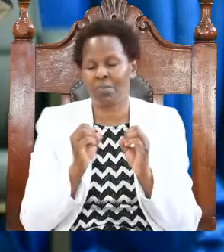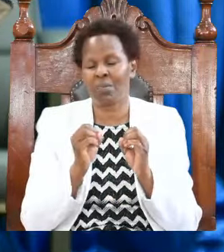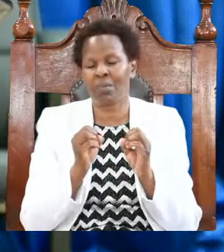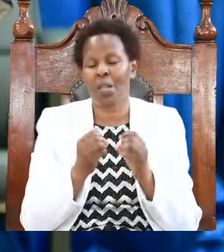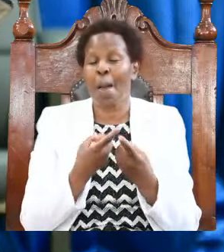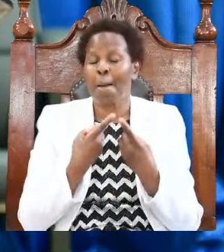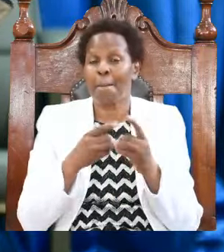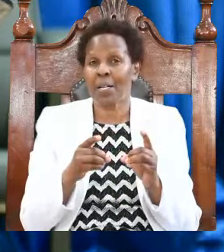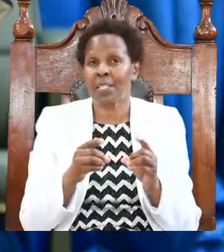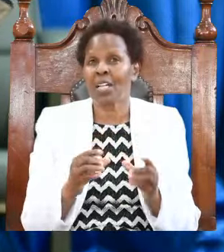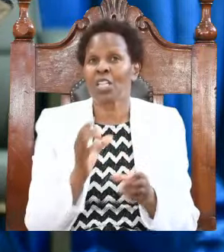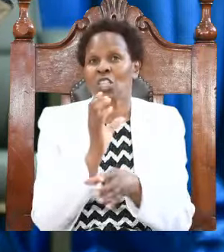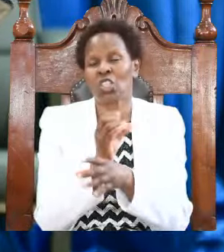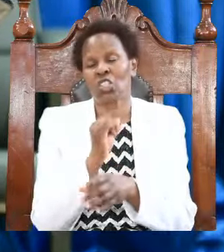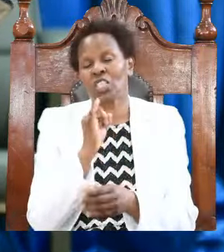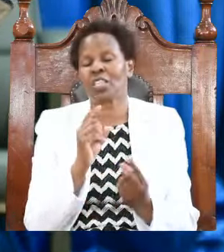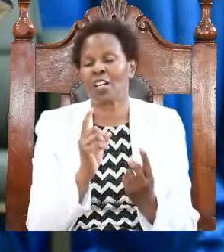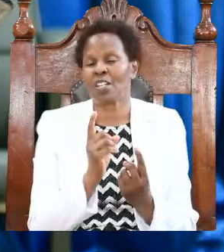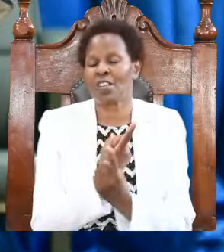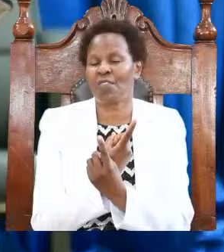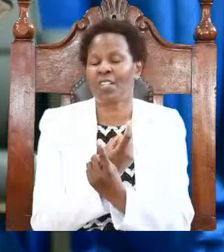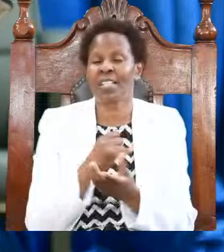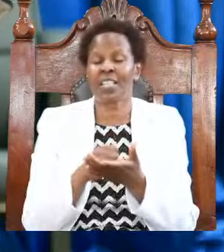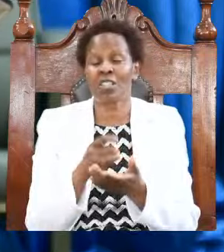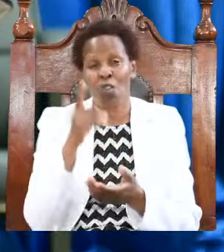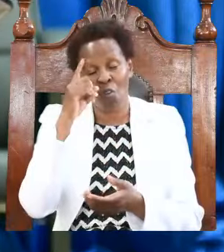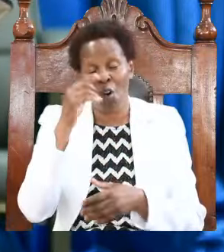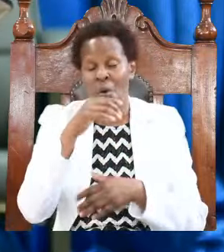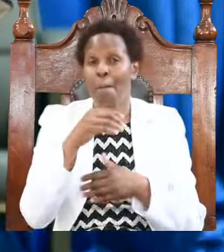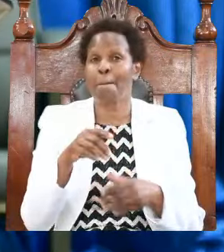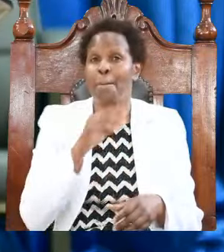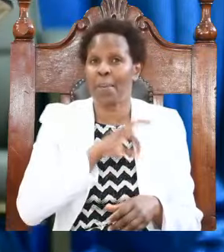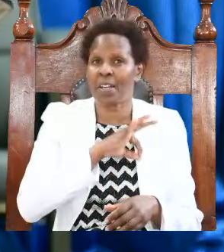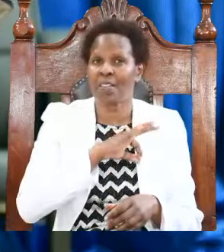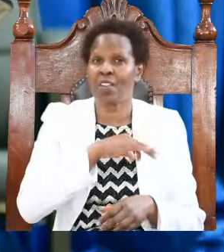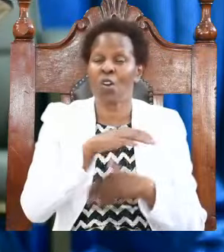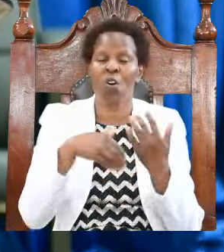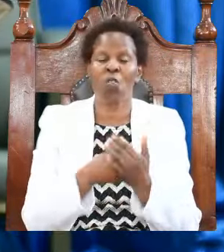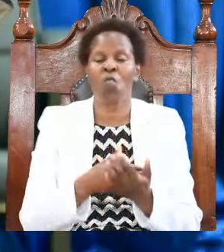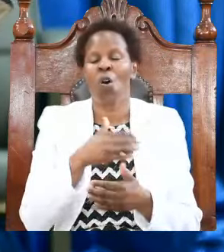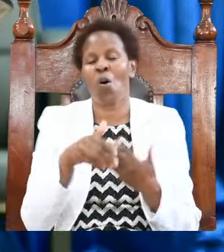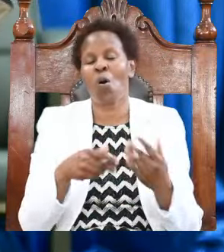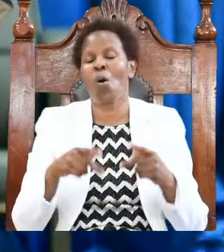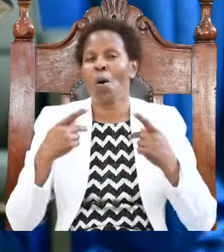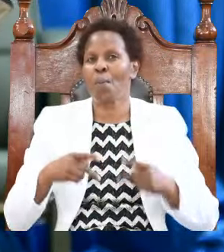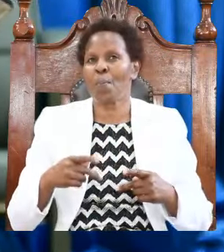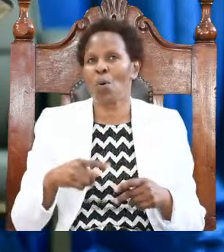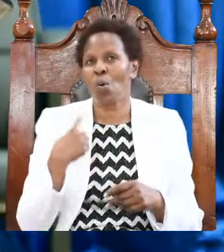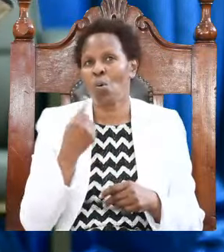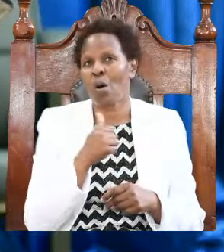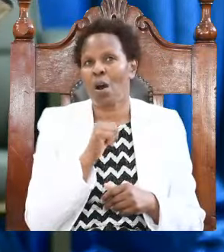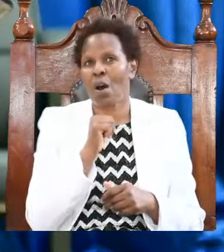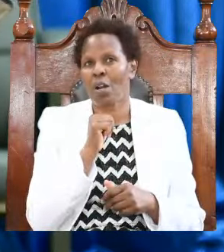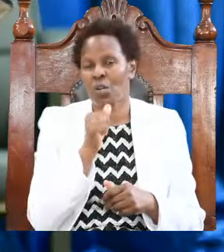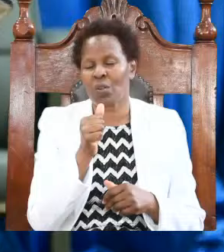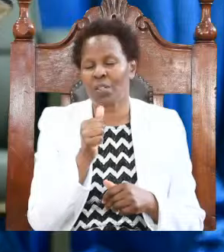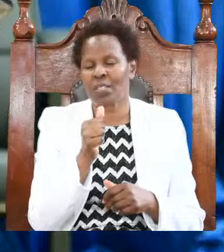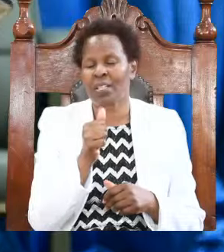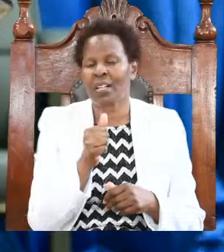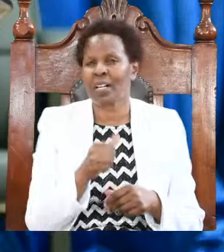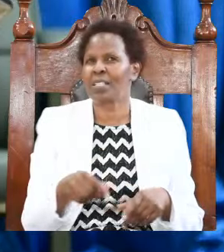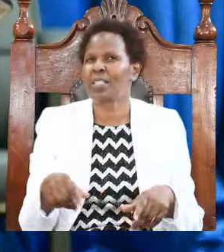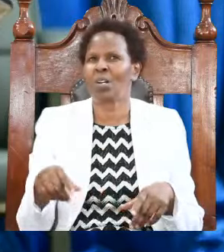church is different. It exists for the benefit of people who are not necessarily its members. And